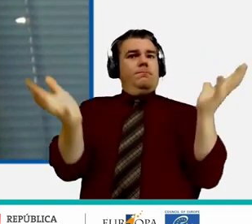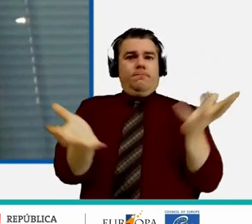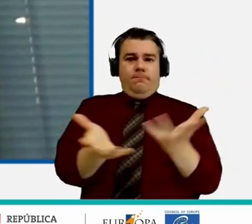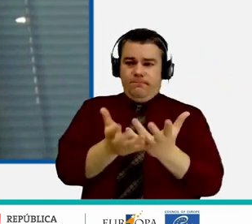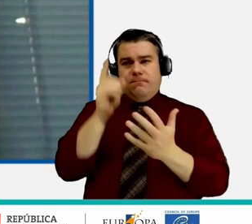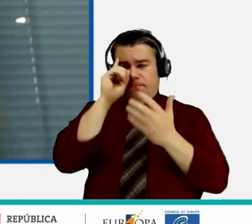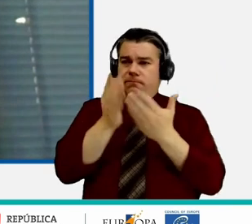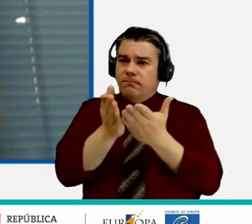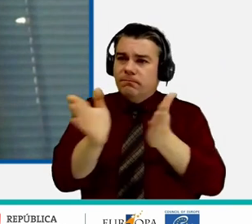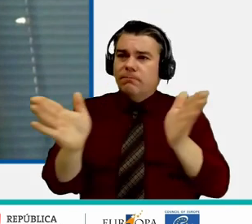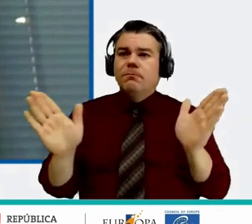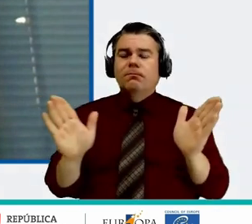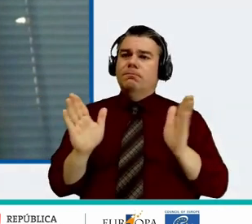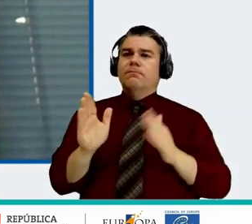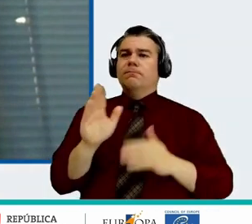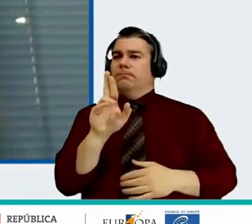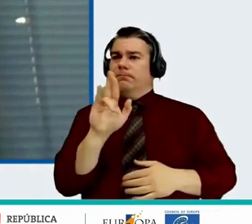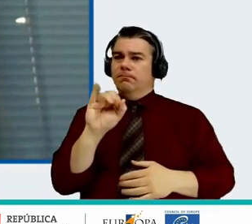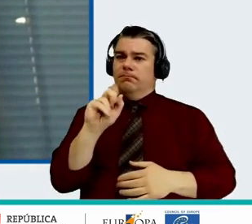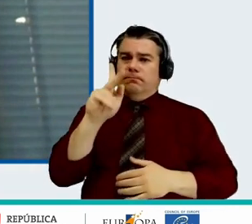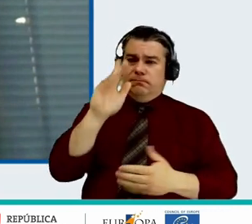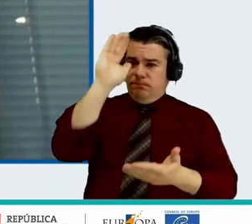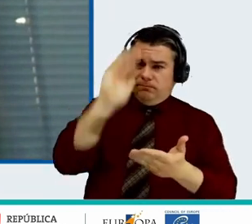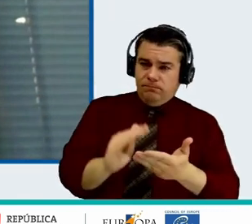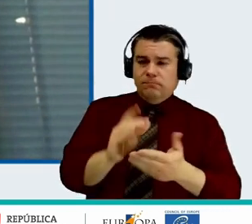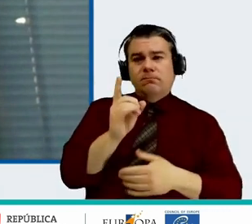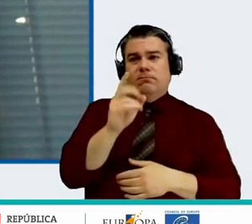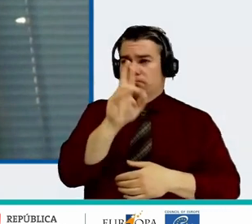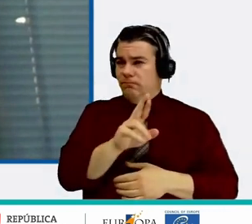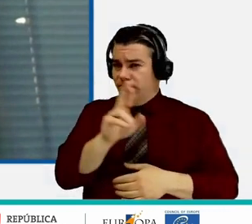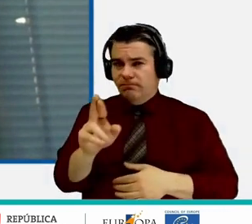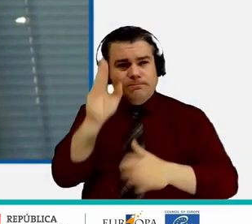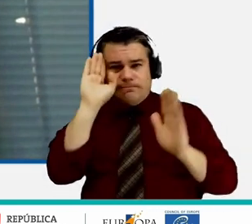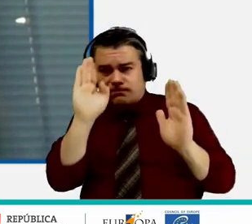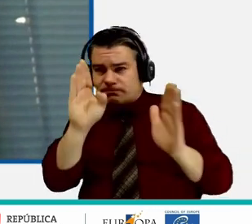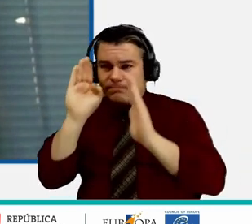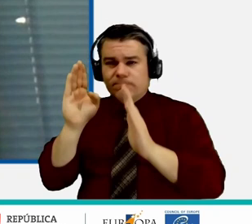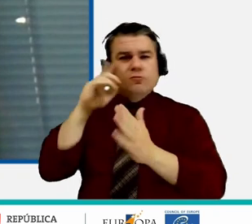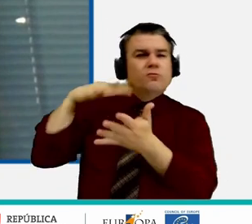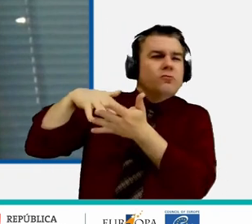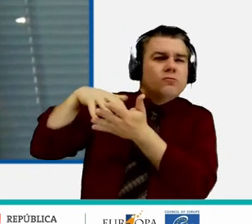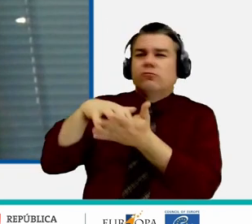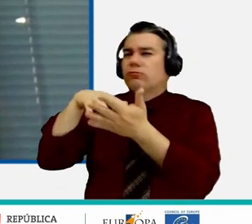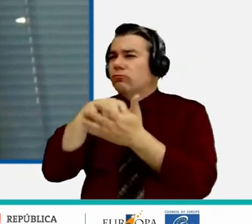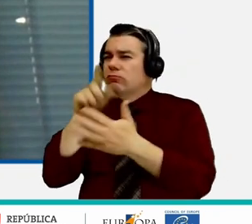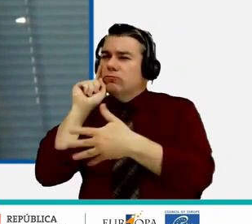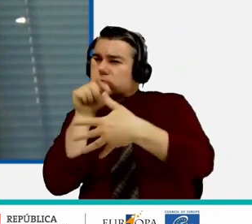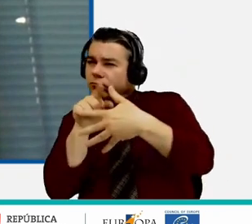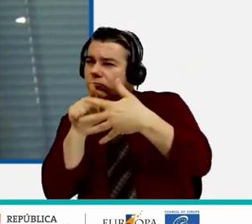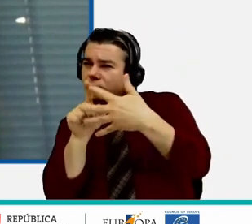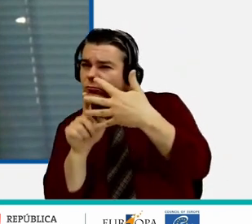for prevention and preparedness, in order to minimize vulnerabilities and the probability of